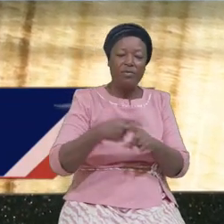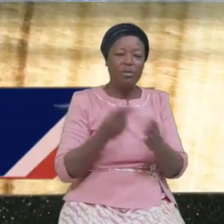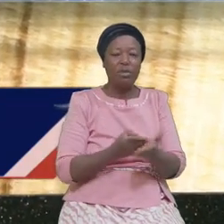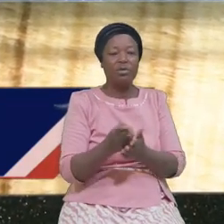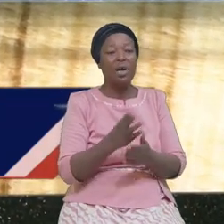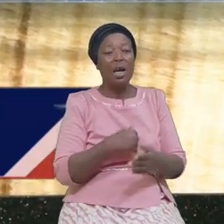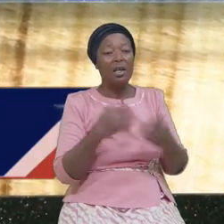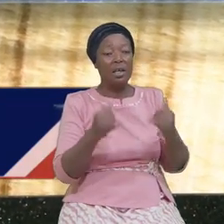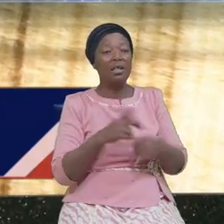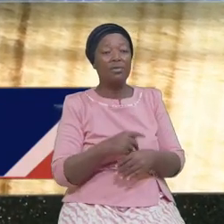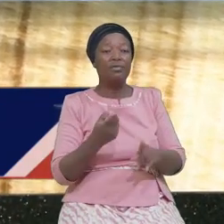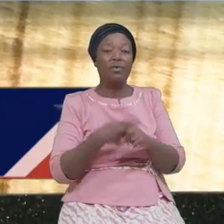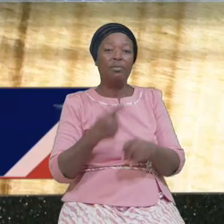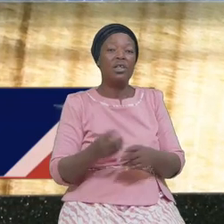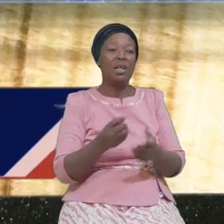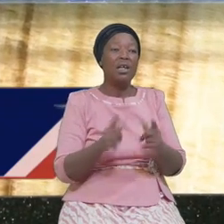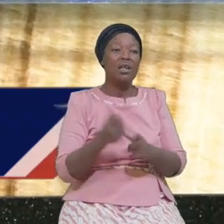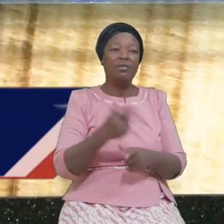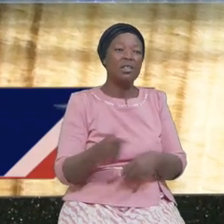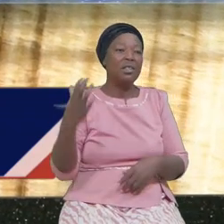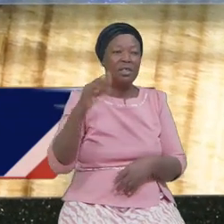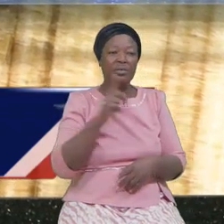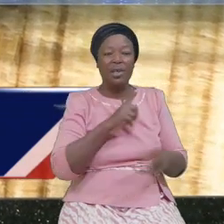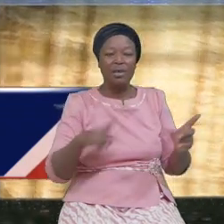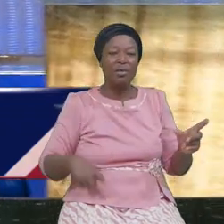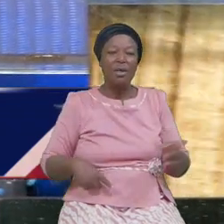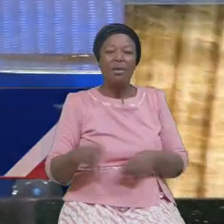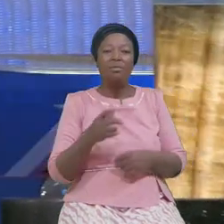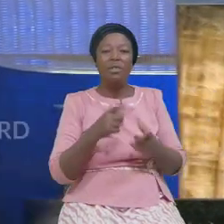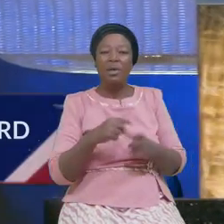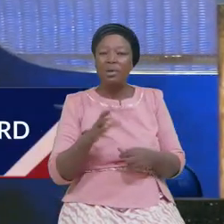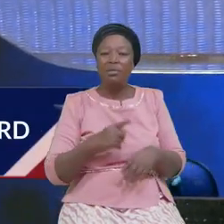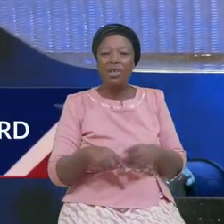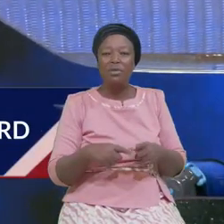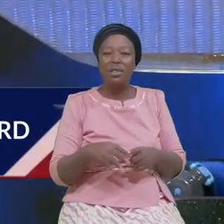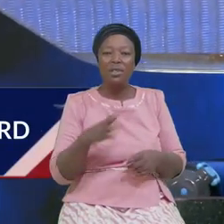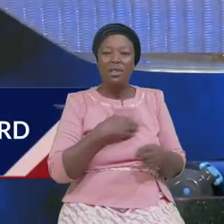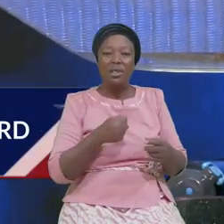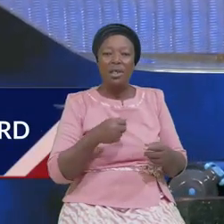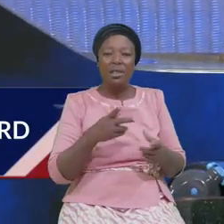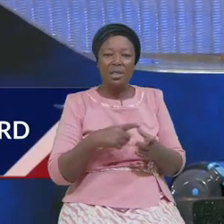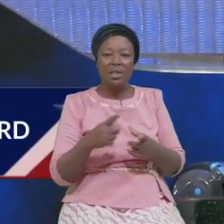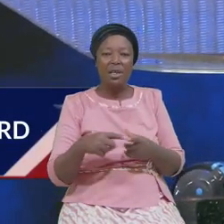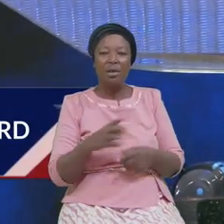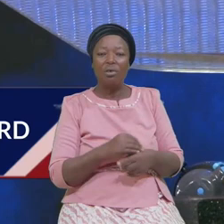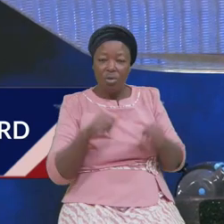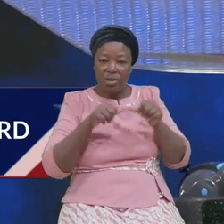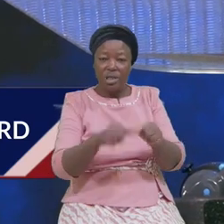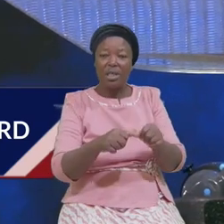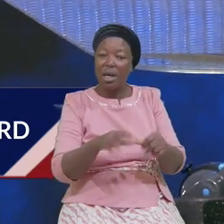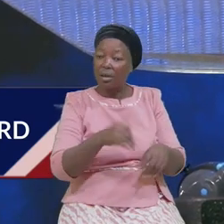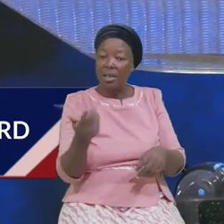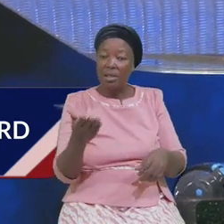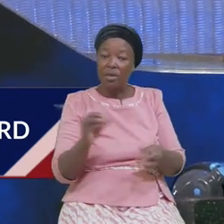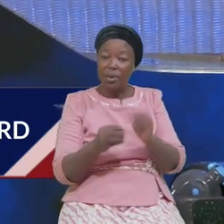from the greatness of God. Number two, constant warning for the wise in